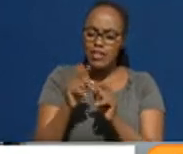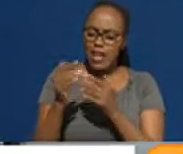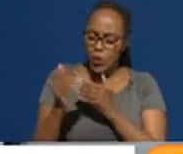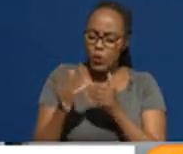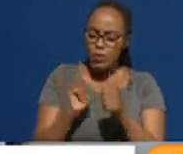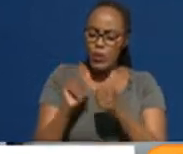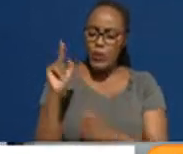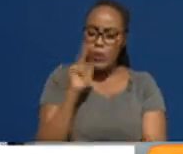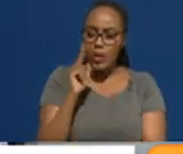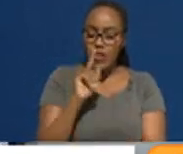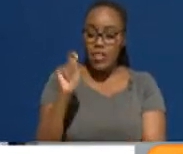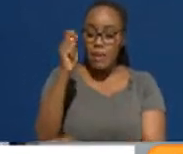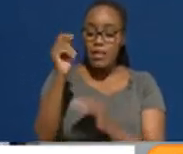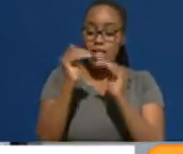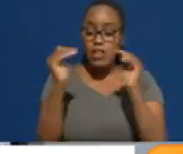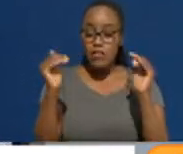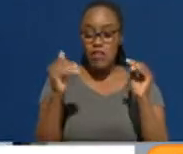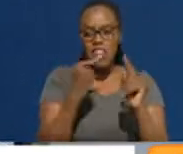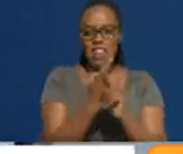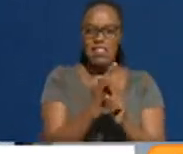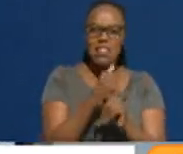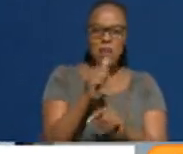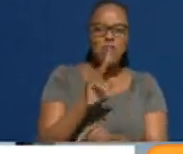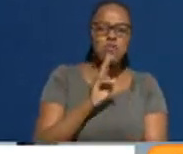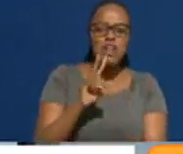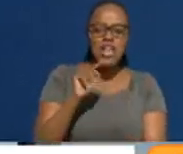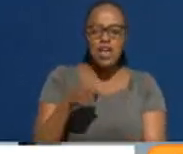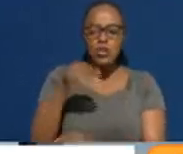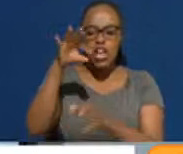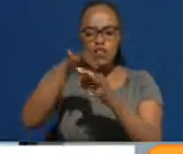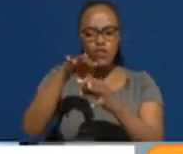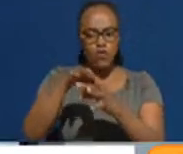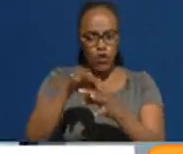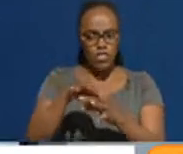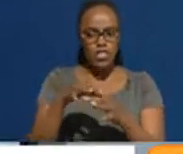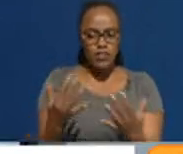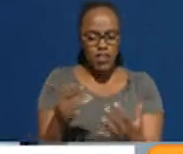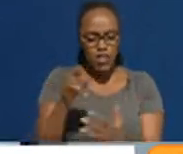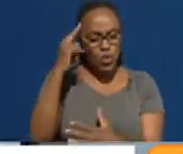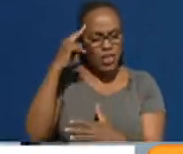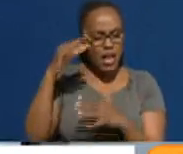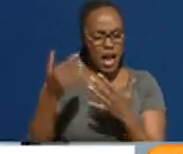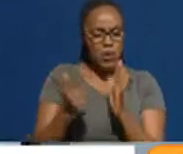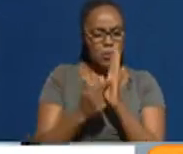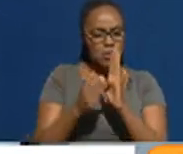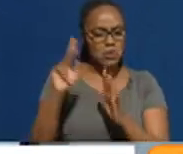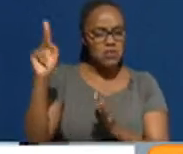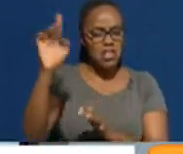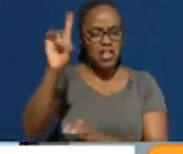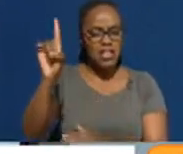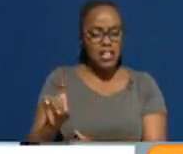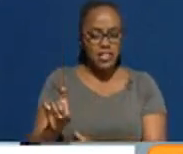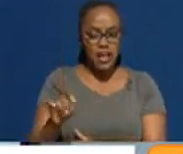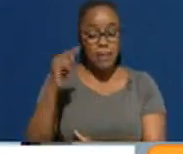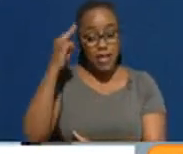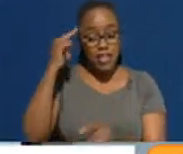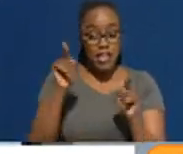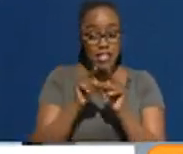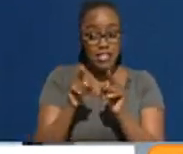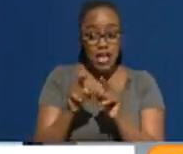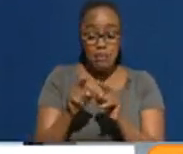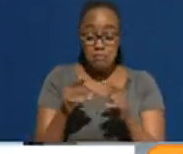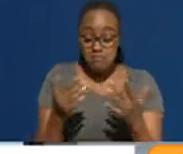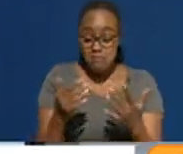the presidential level, a difference of a little over 200,000 votes or so. How do you think it will play out for the country? I think first of all, the